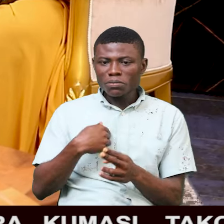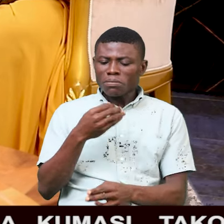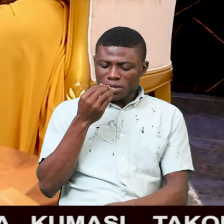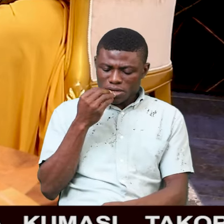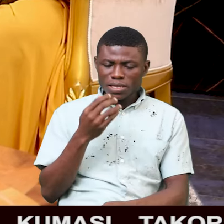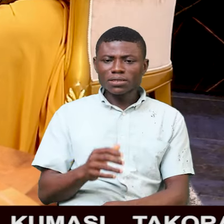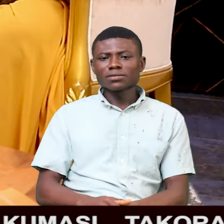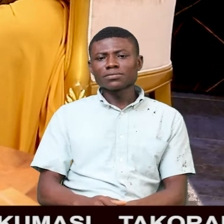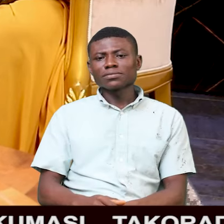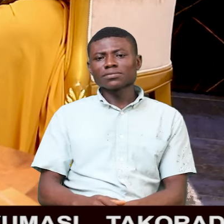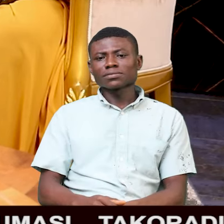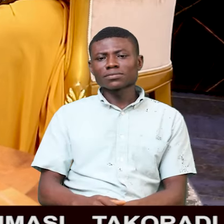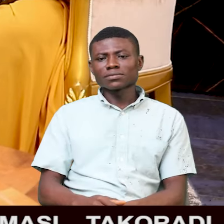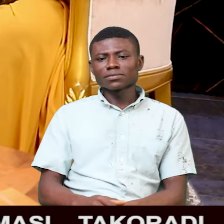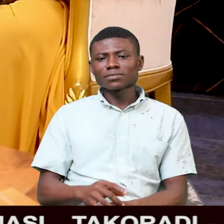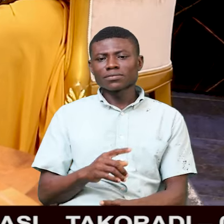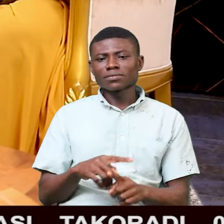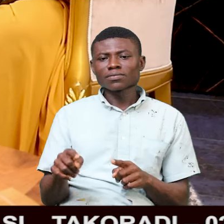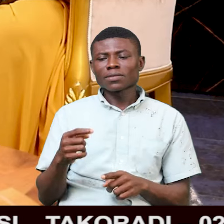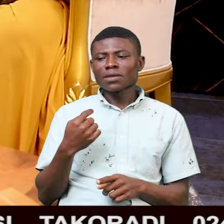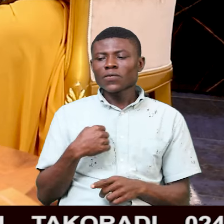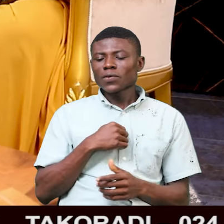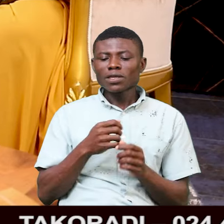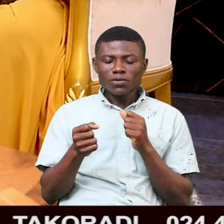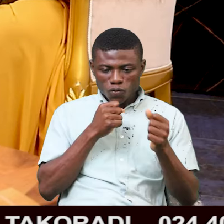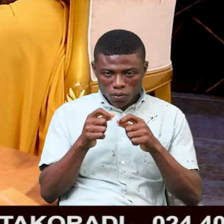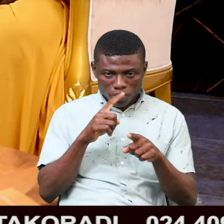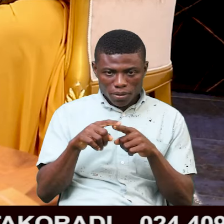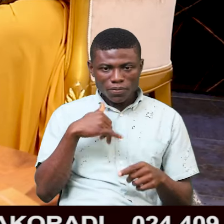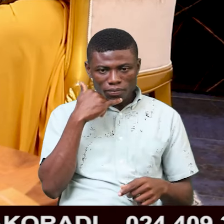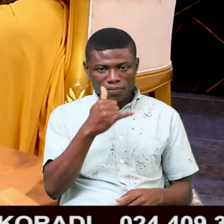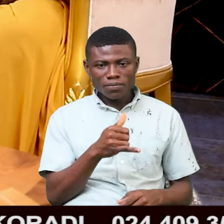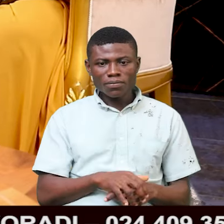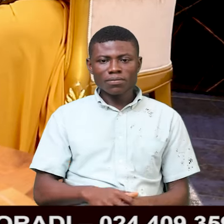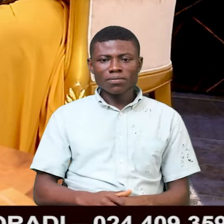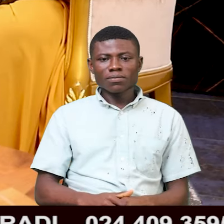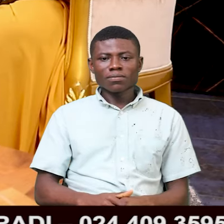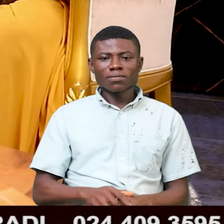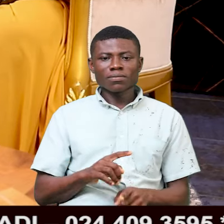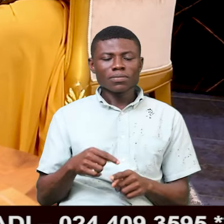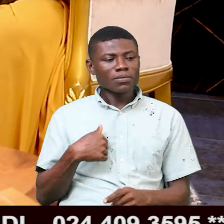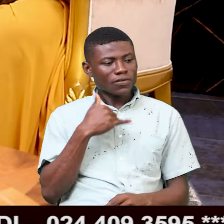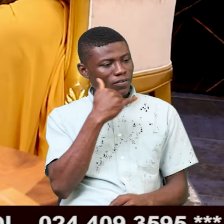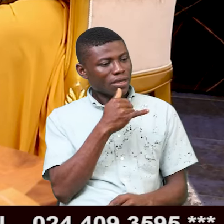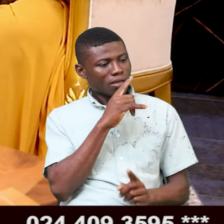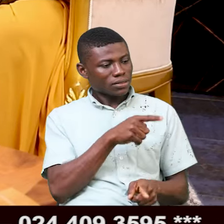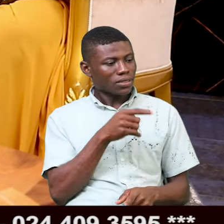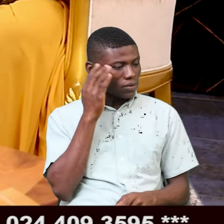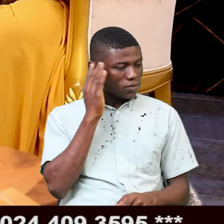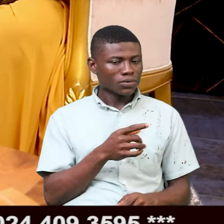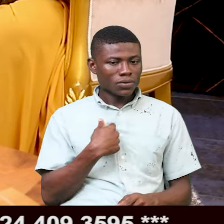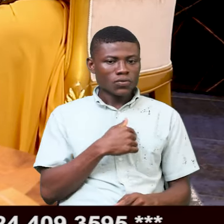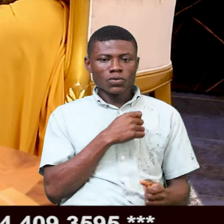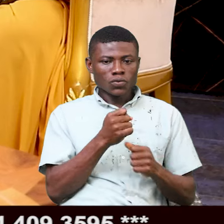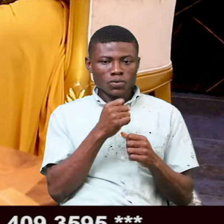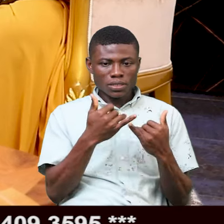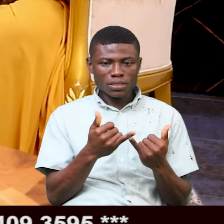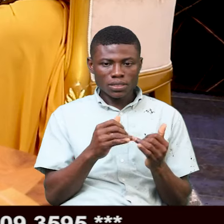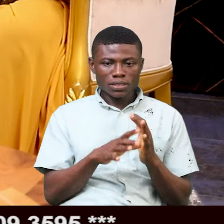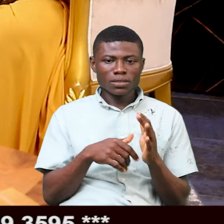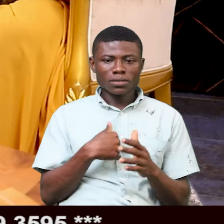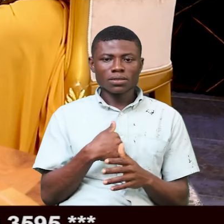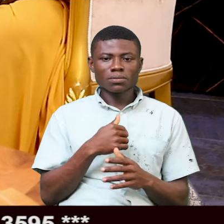Me. Mia ye kun su me freno. Nama katen. Mi freno su obefa. Udia miyanku se